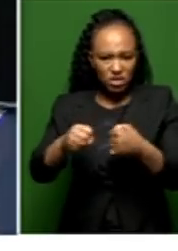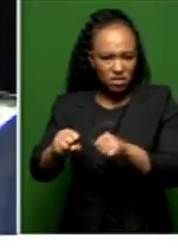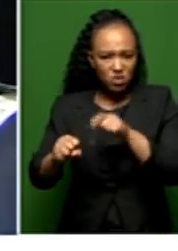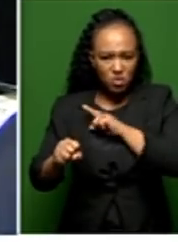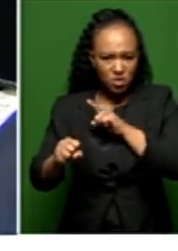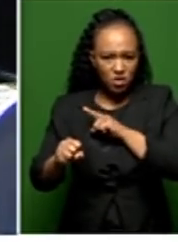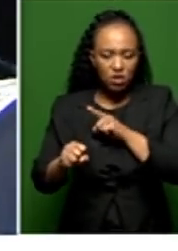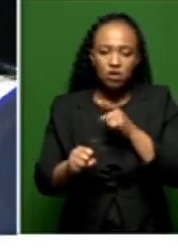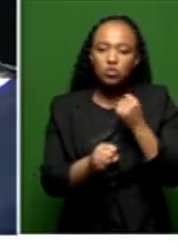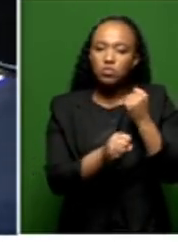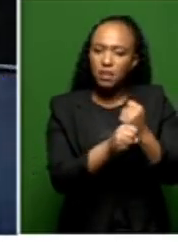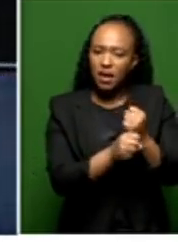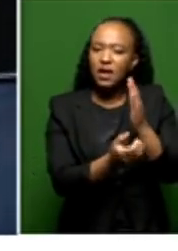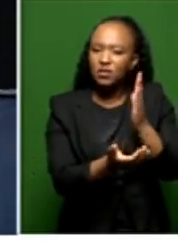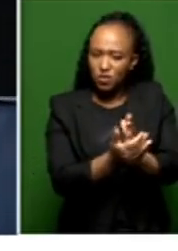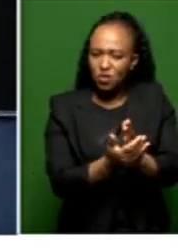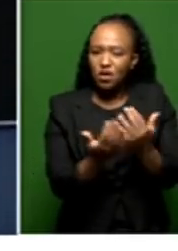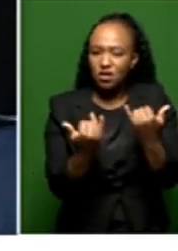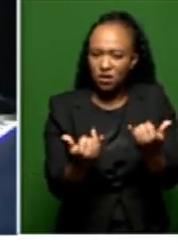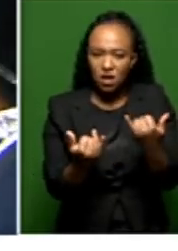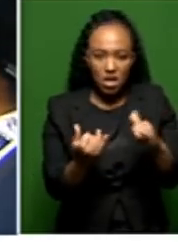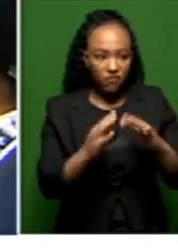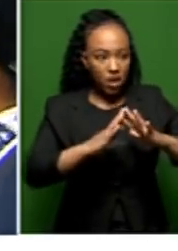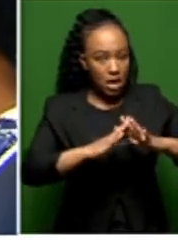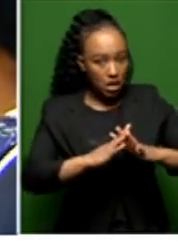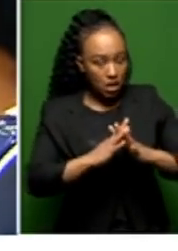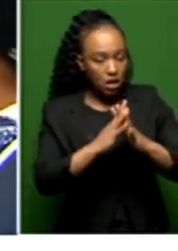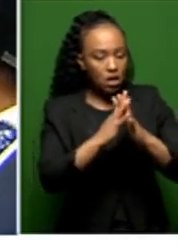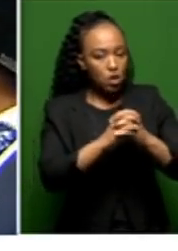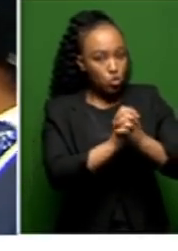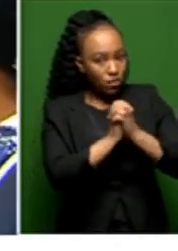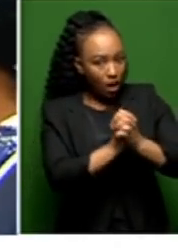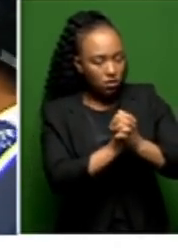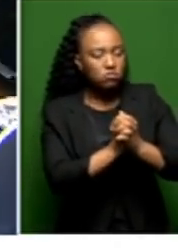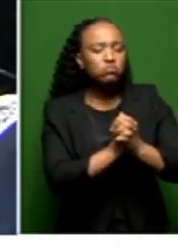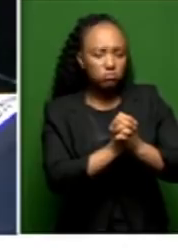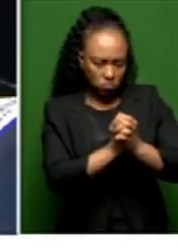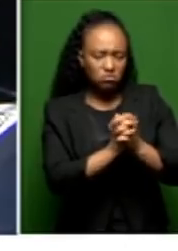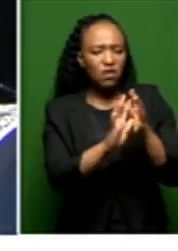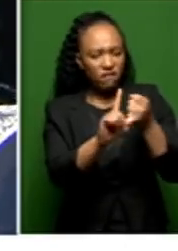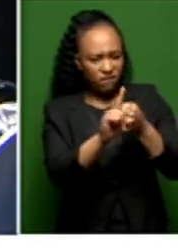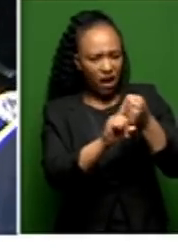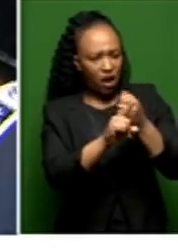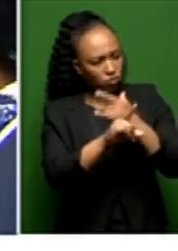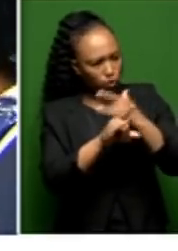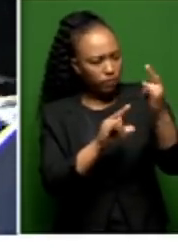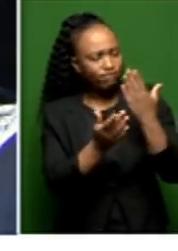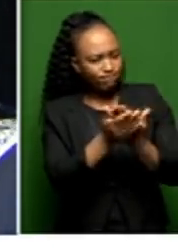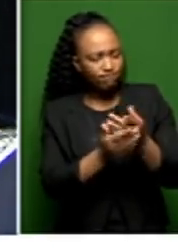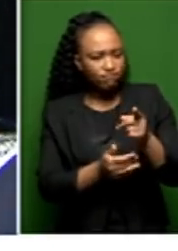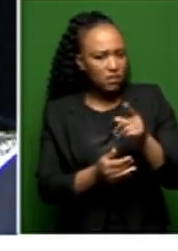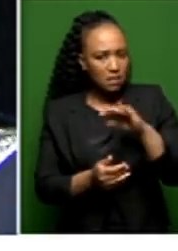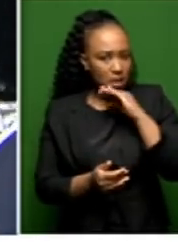strategies to ensure that, because only when you are united you can be a formidable force? Was it about